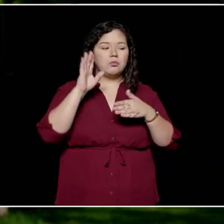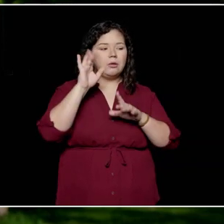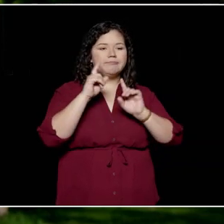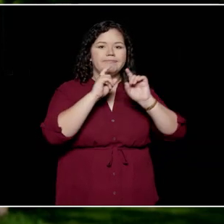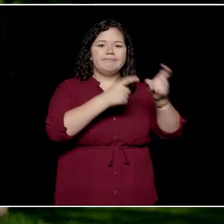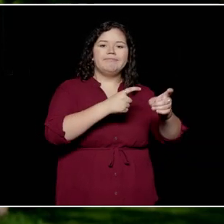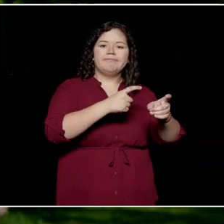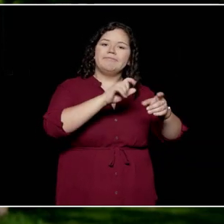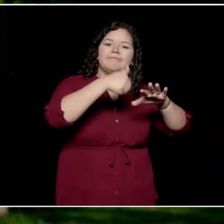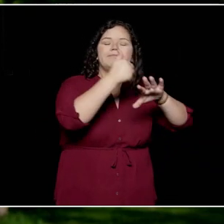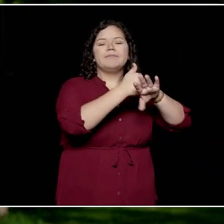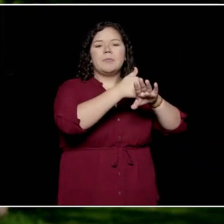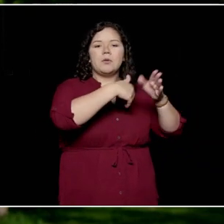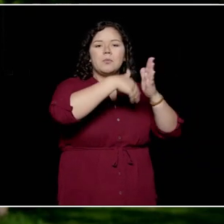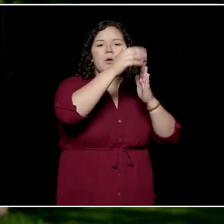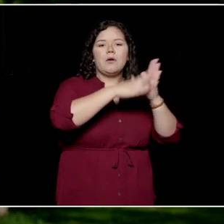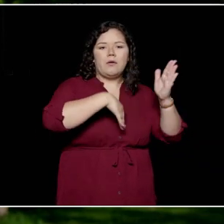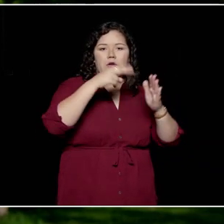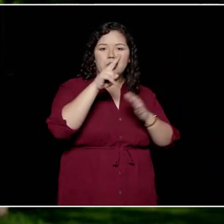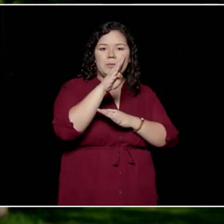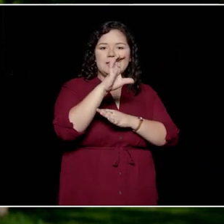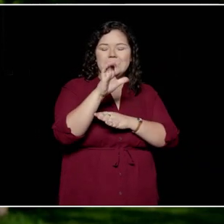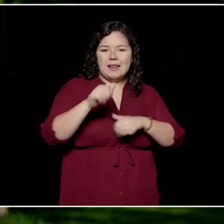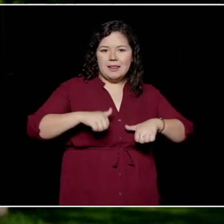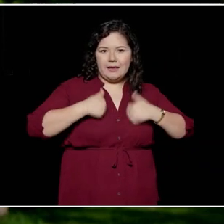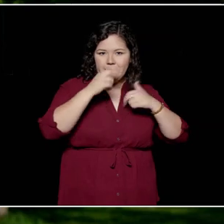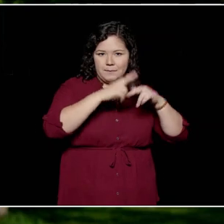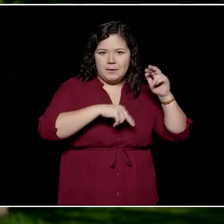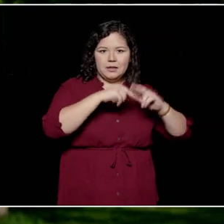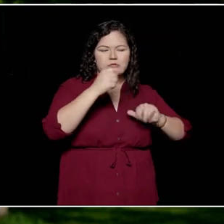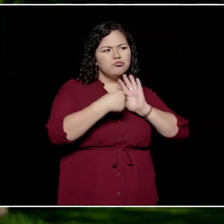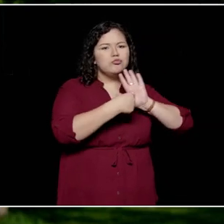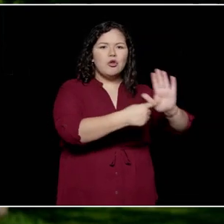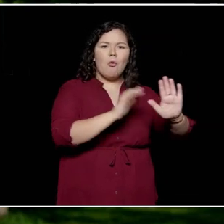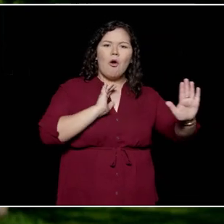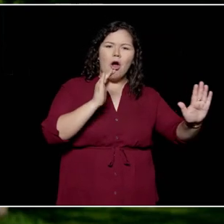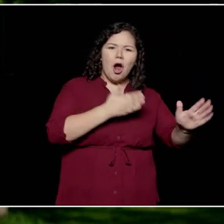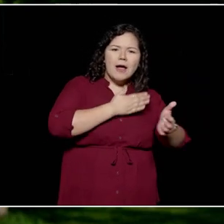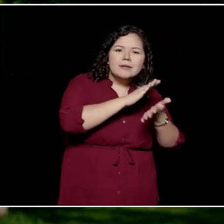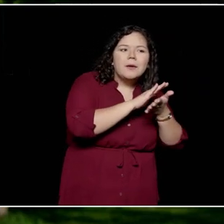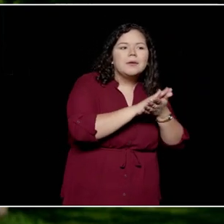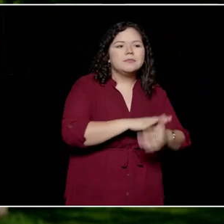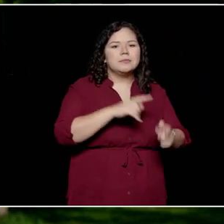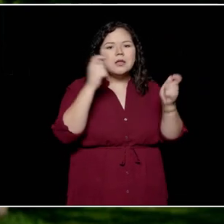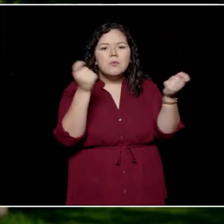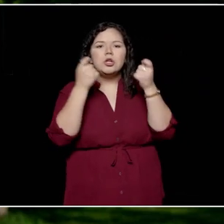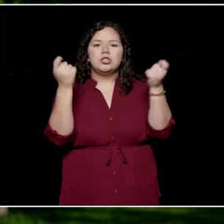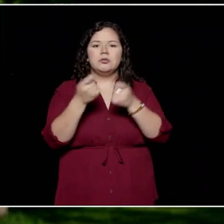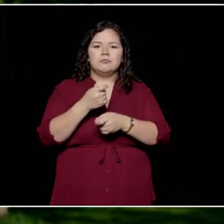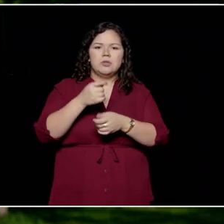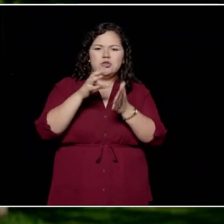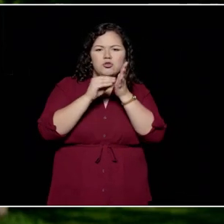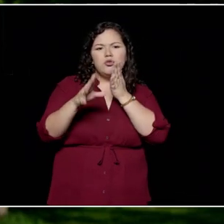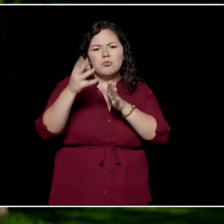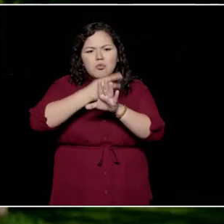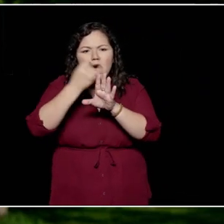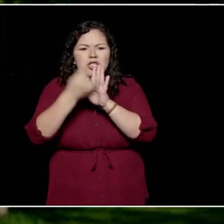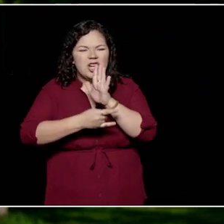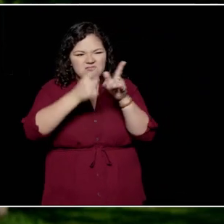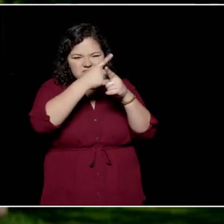$20,000 to commission a mural in the UBC Life Building to celebrate student experiences at UBC, including